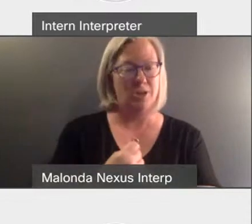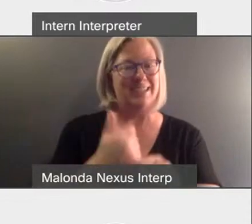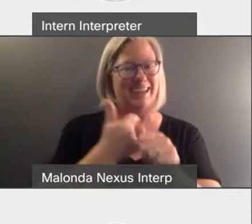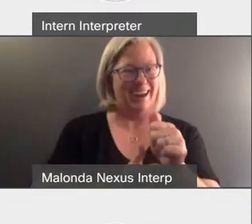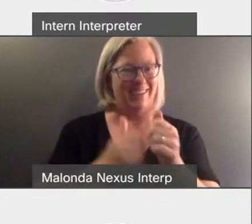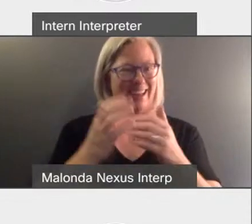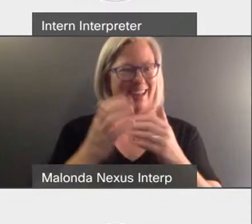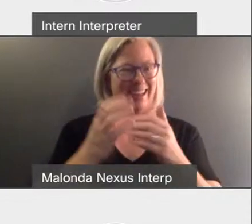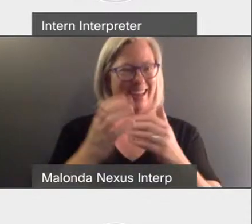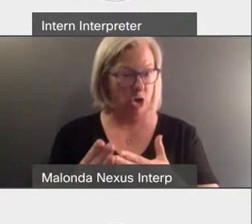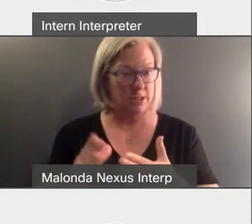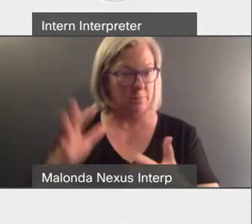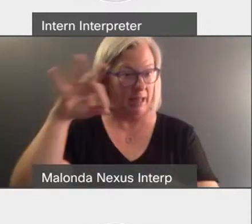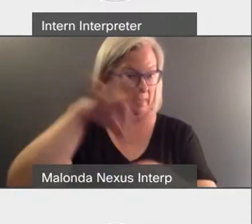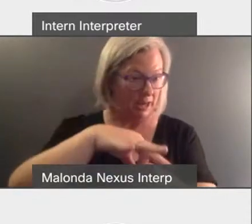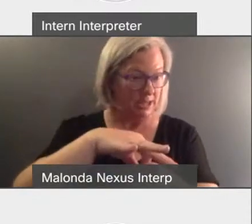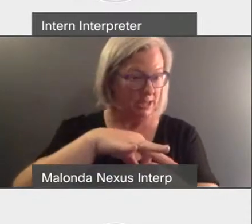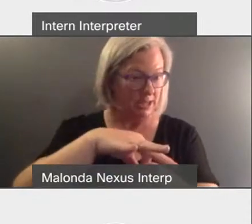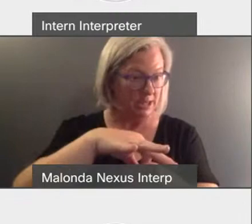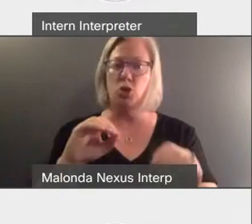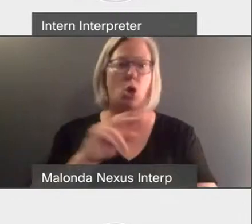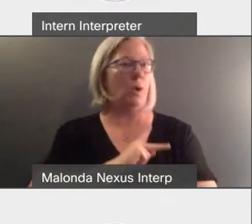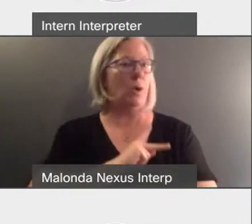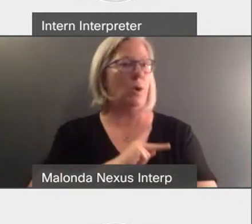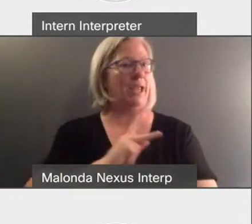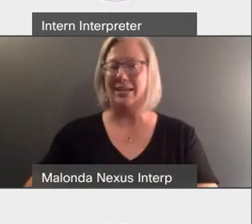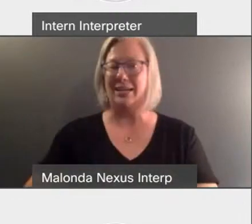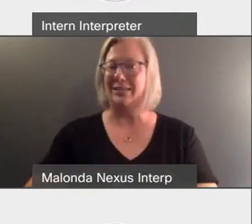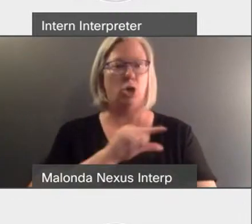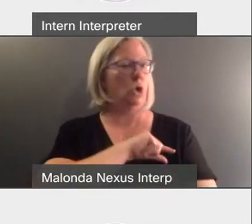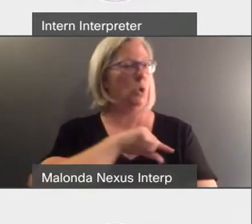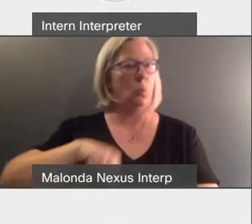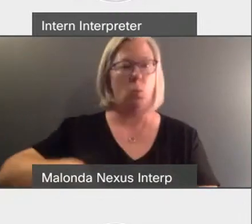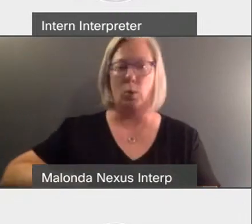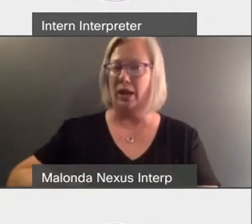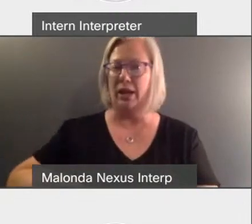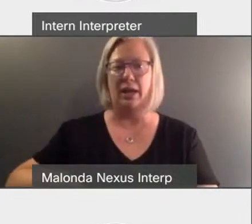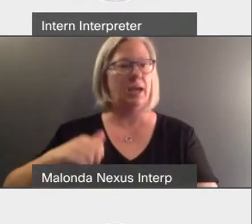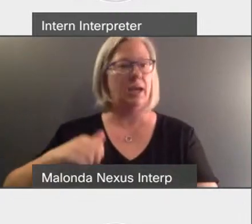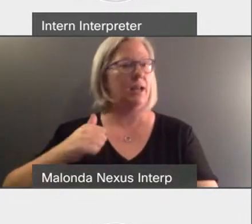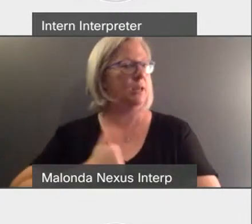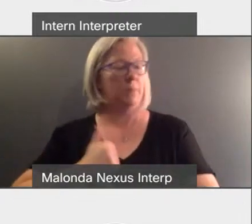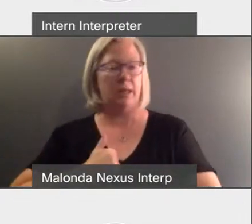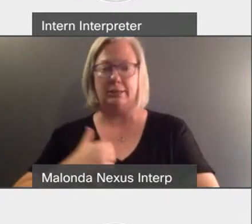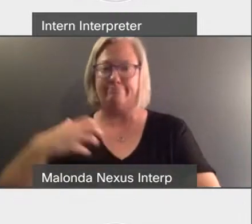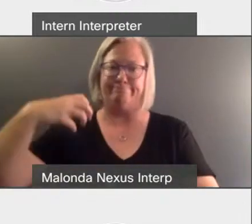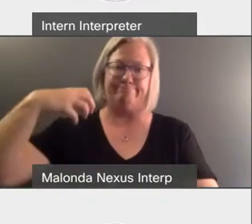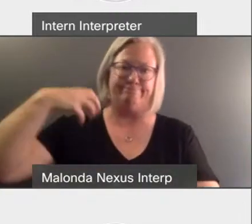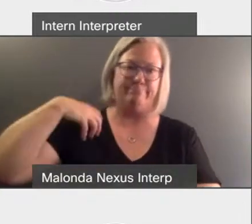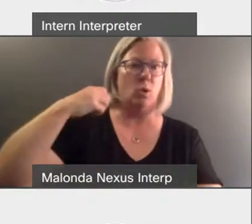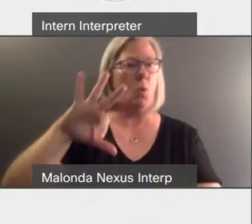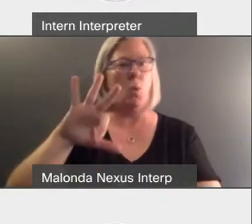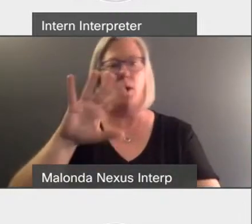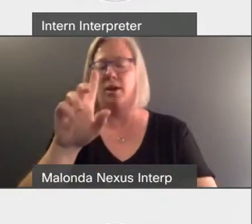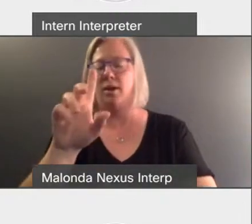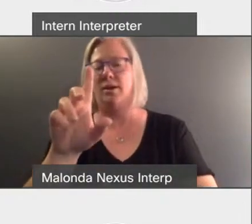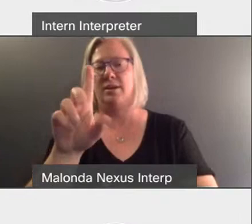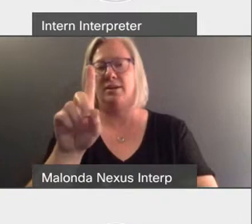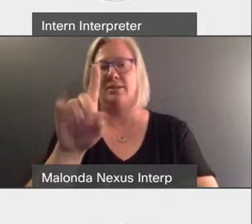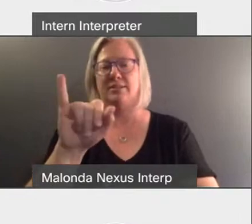has been elected, and there have been no kings, queens, military juntas, emperors, or dictatorships.